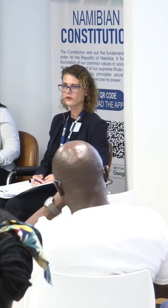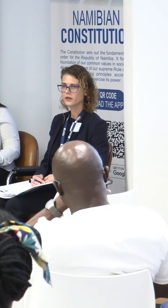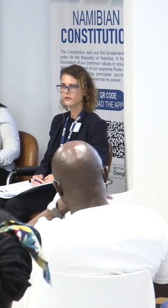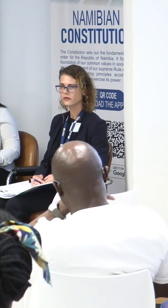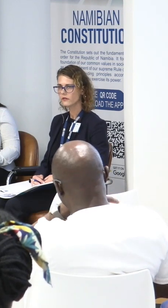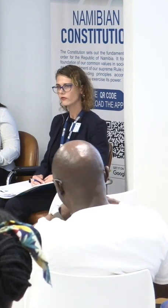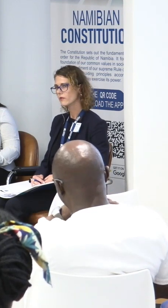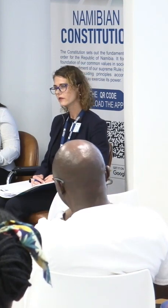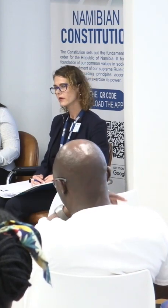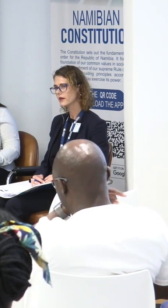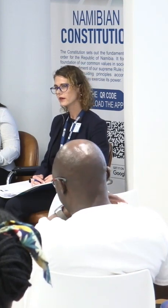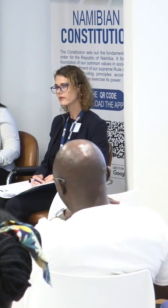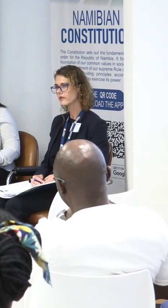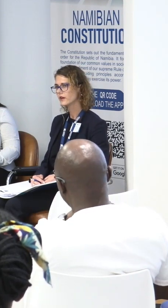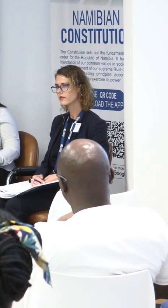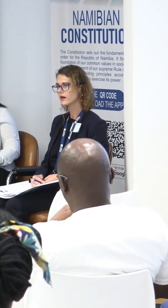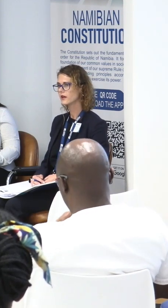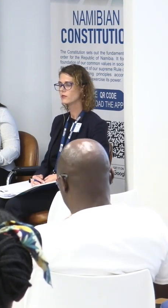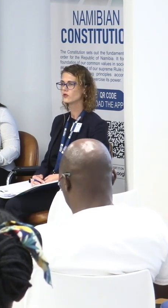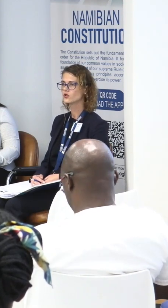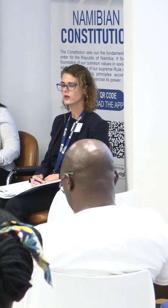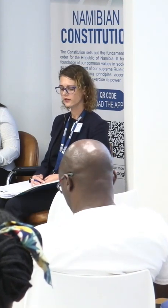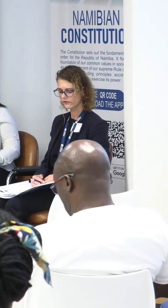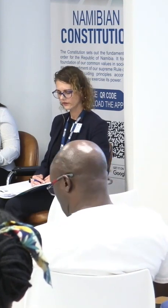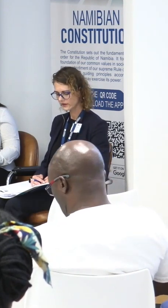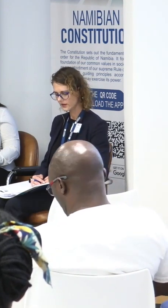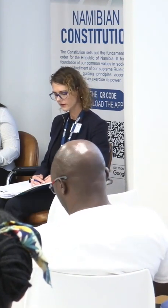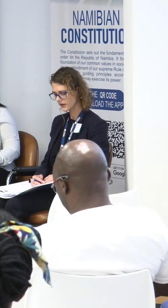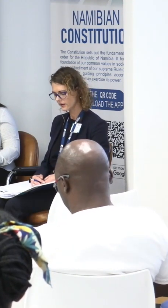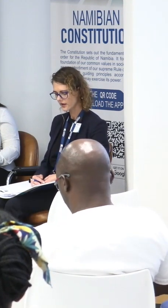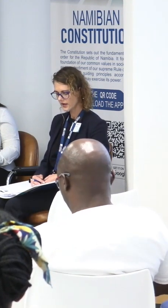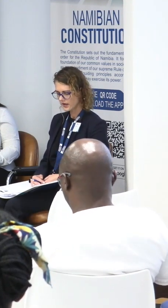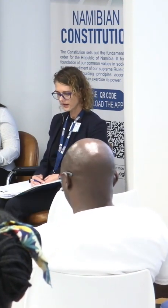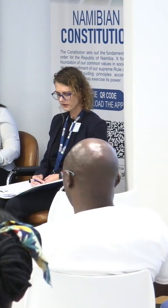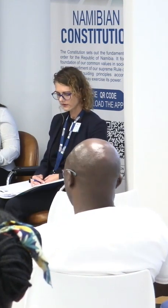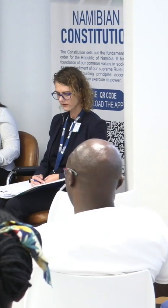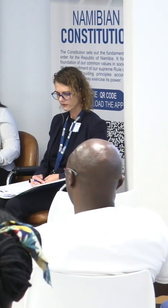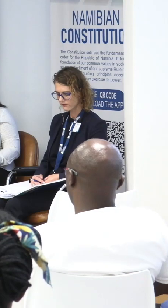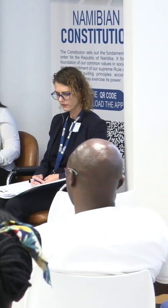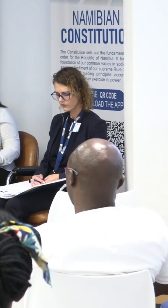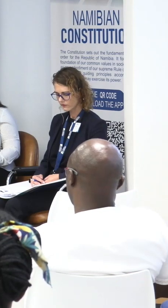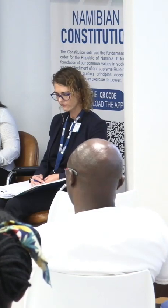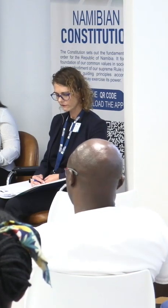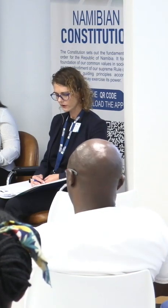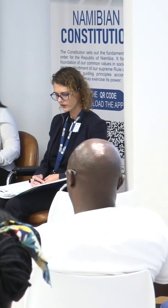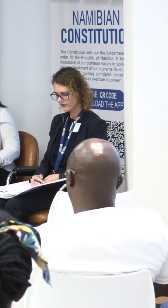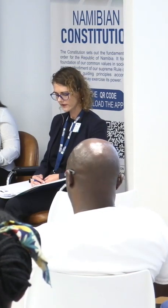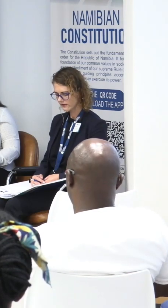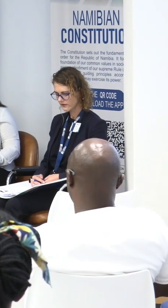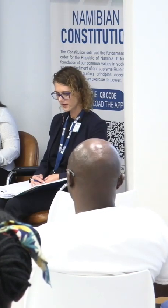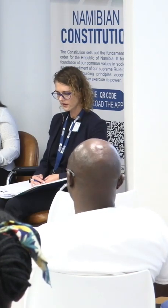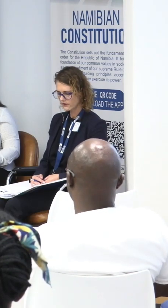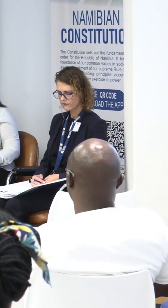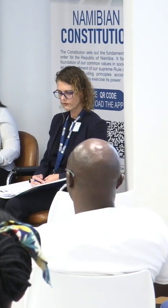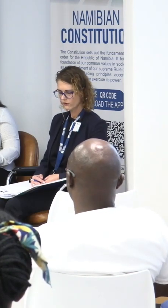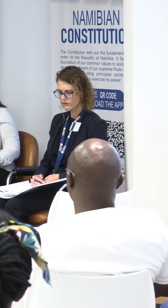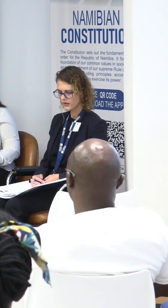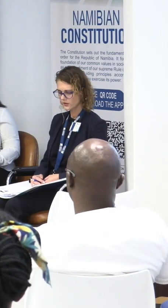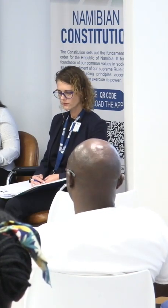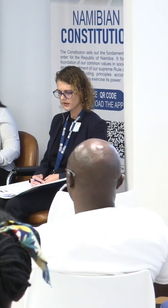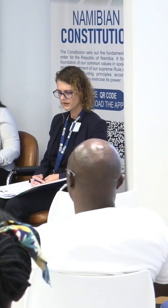some insights from the panelists that is unable to join us this evening. And following that,